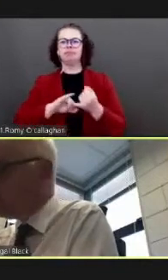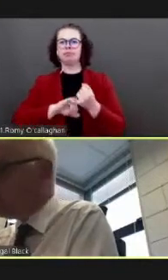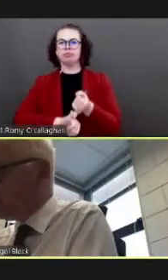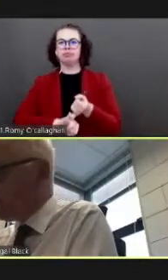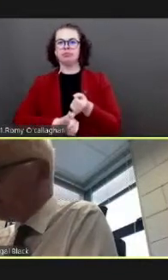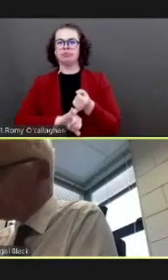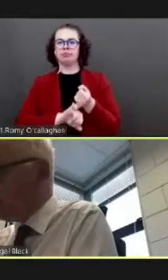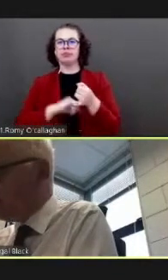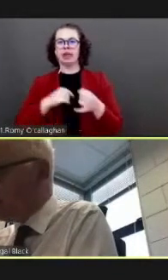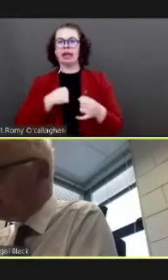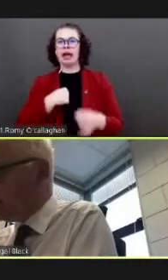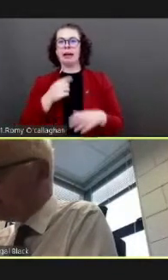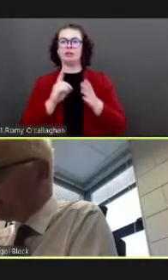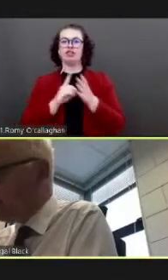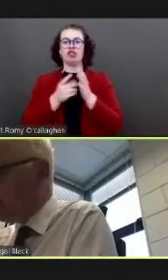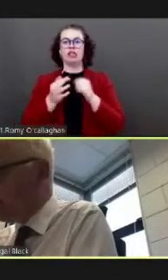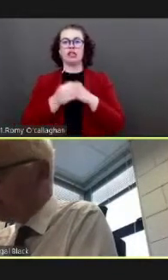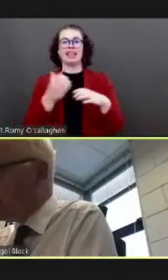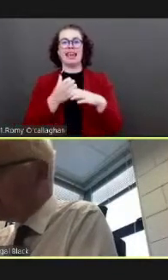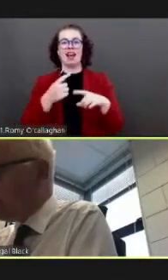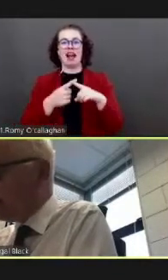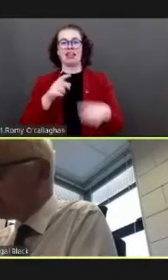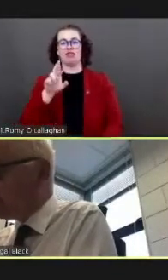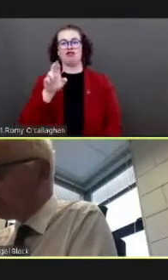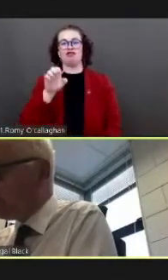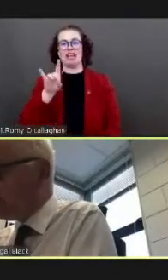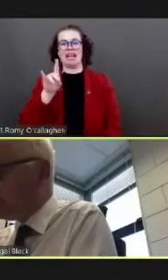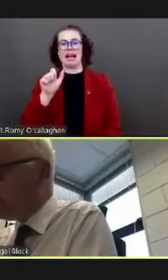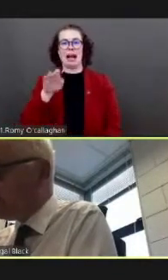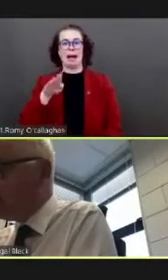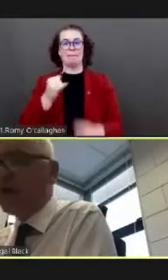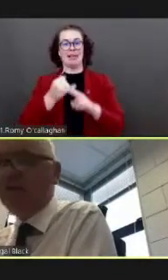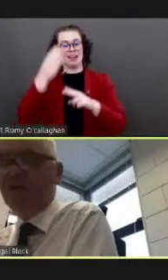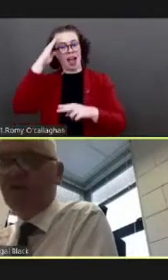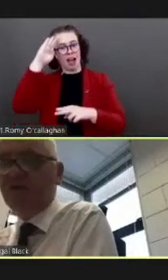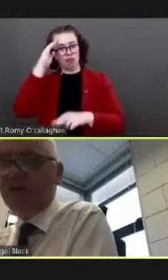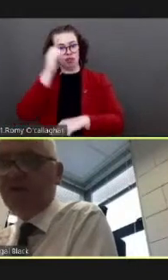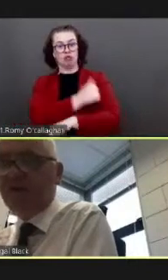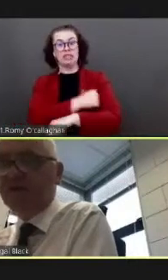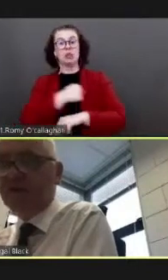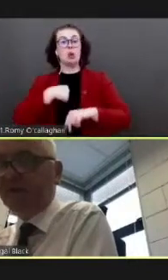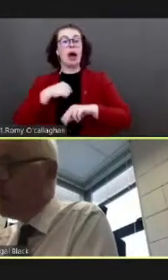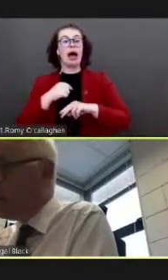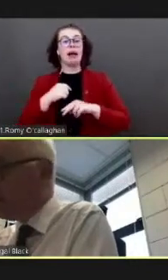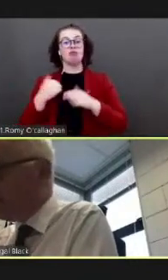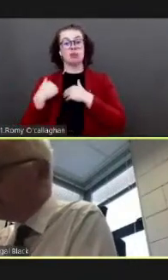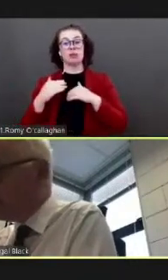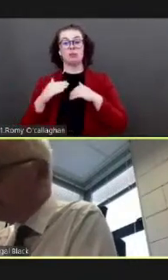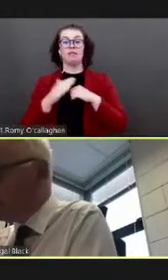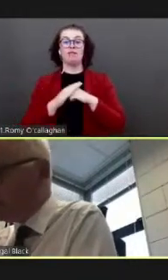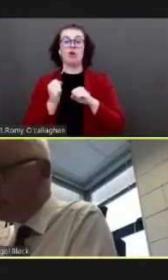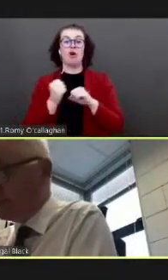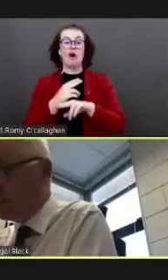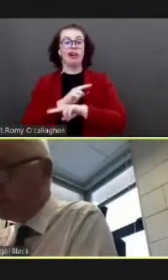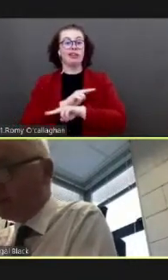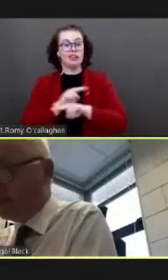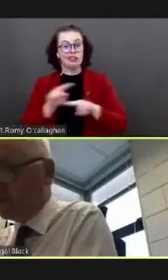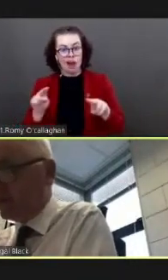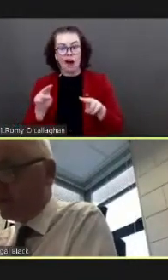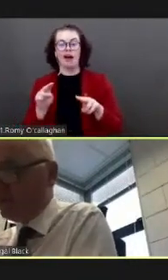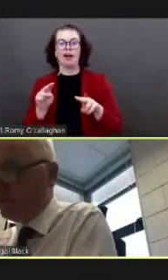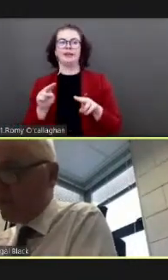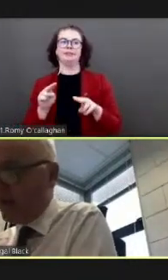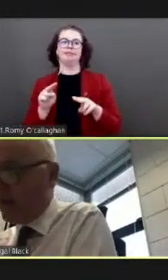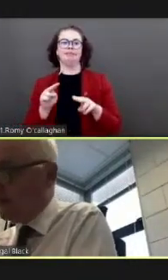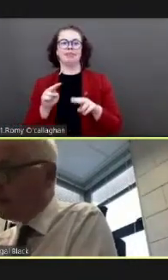which essentially means that I am responsible for all non-security services that are delivered to